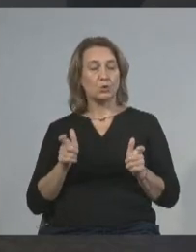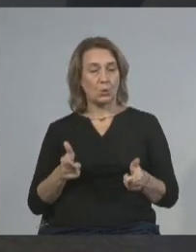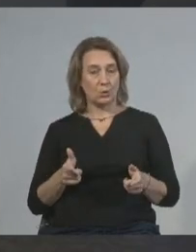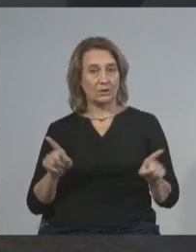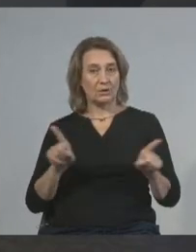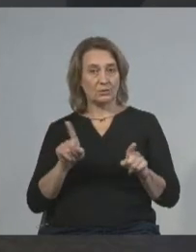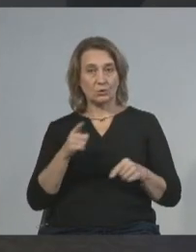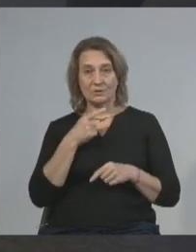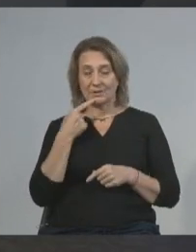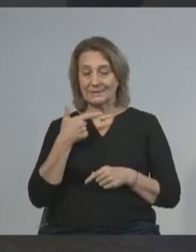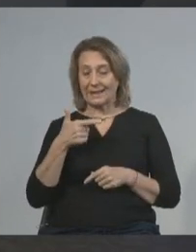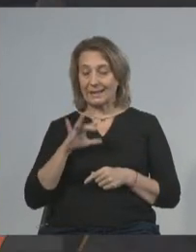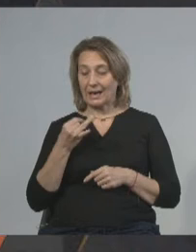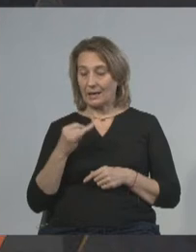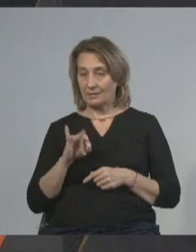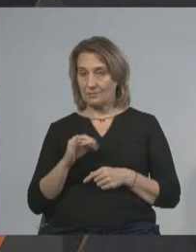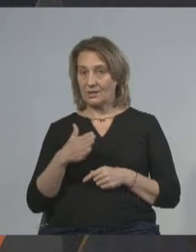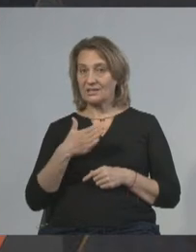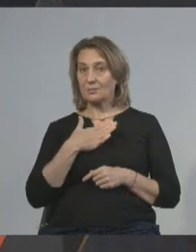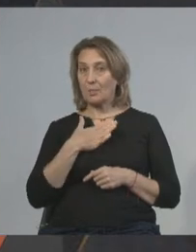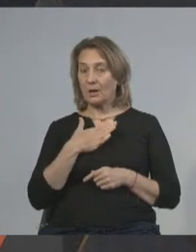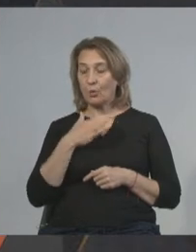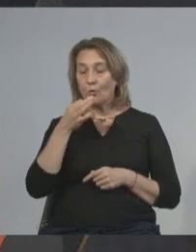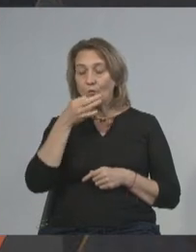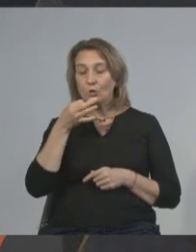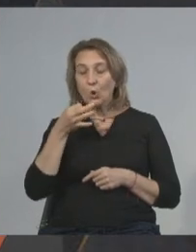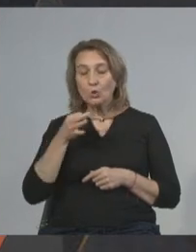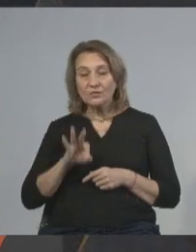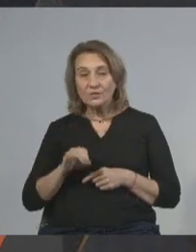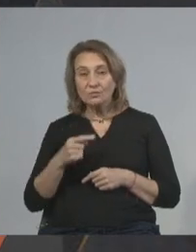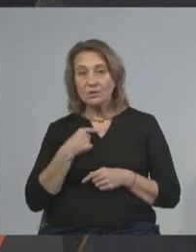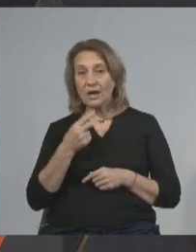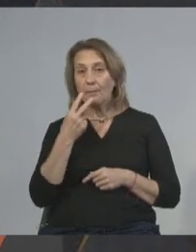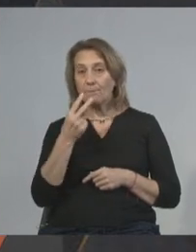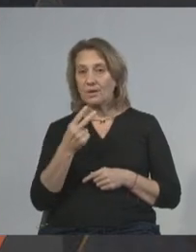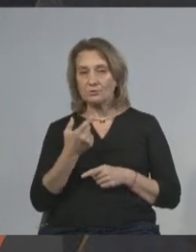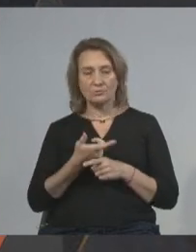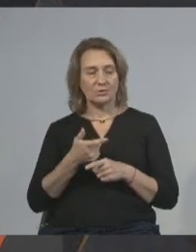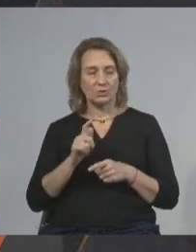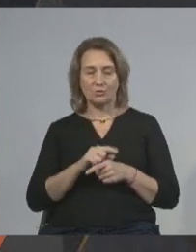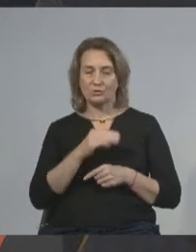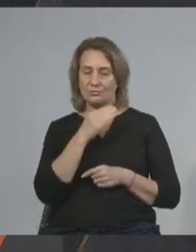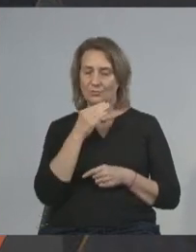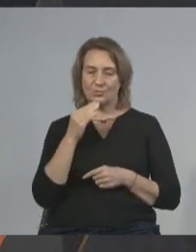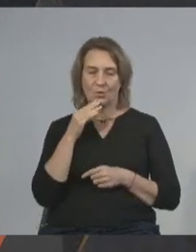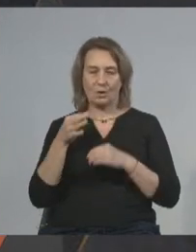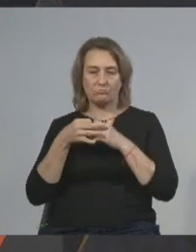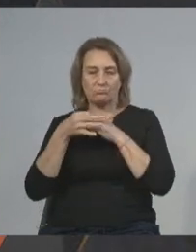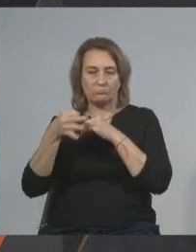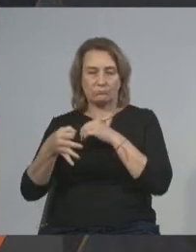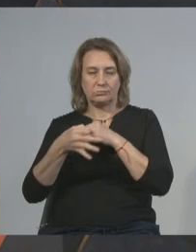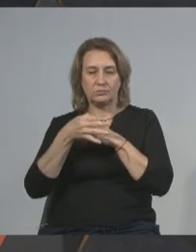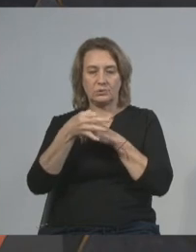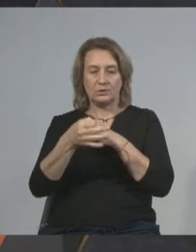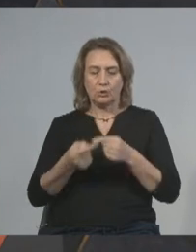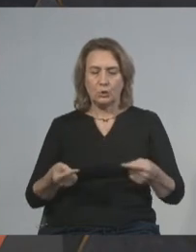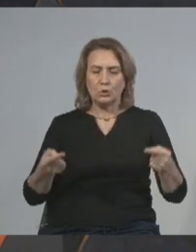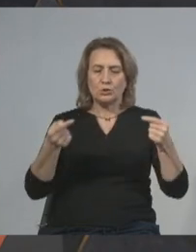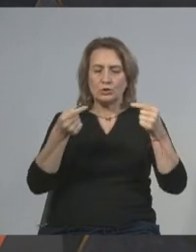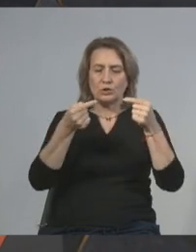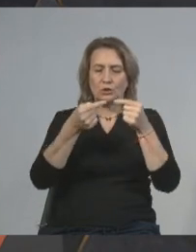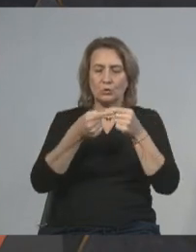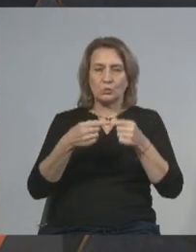well i support guy but from my experience i see that not so much regional media have a clear